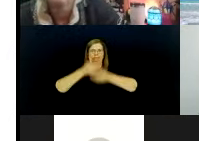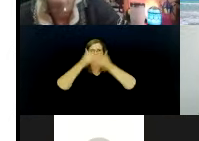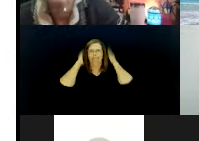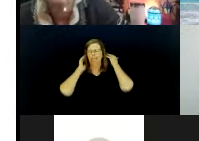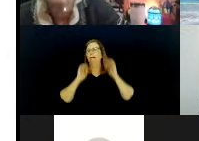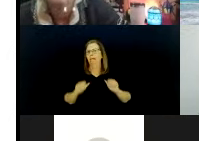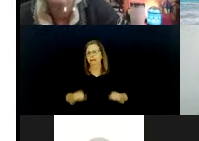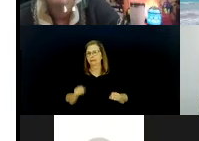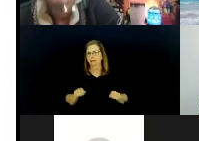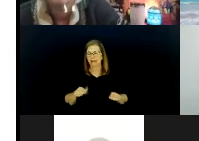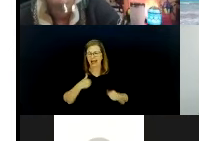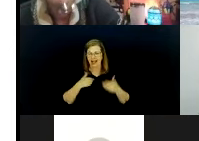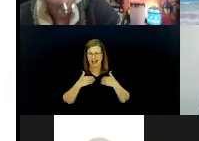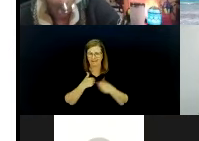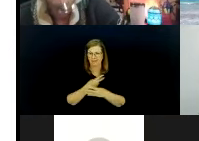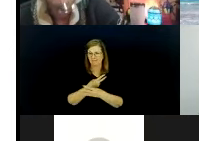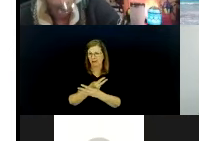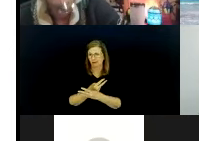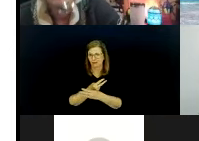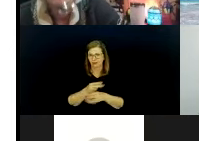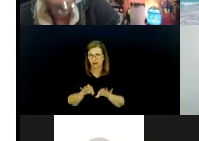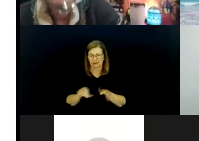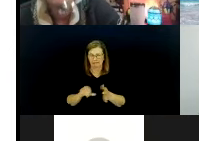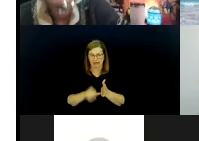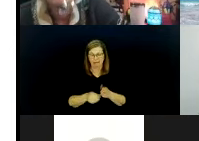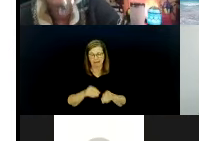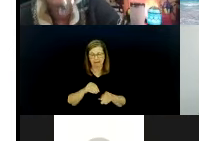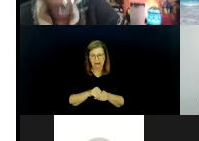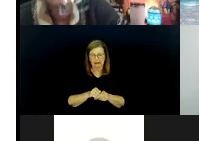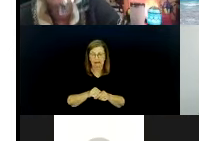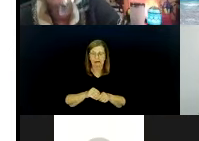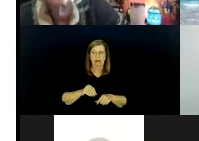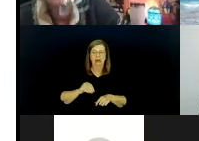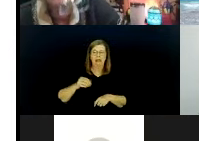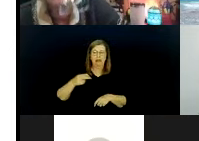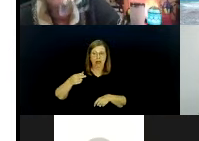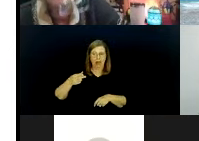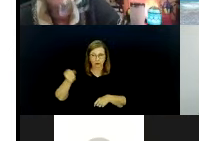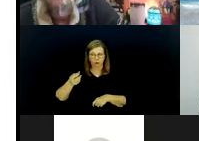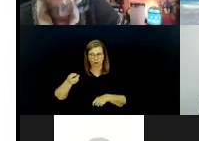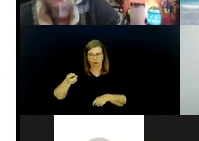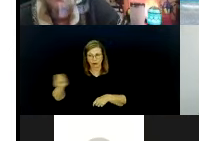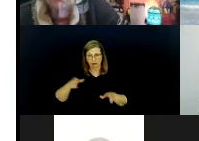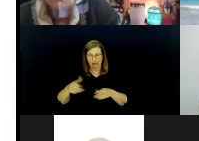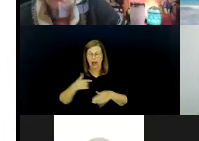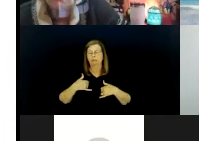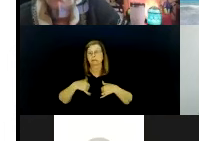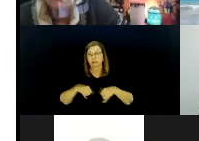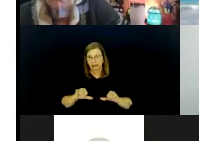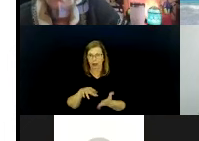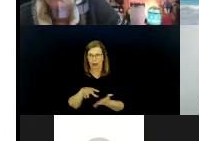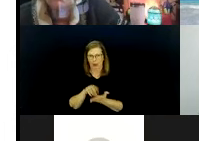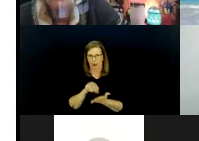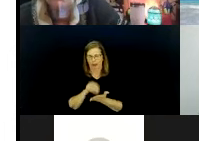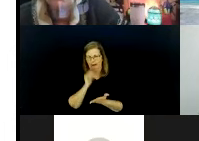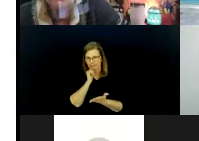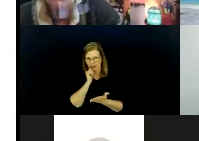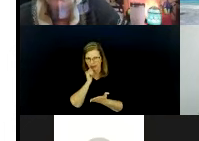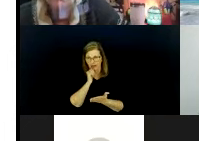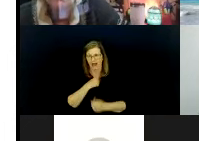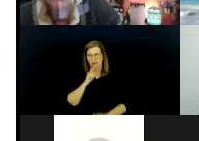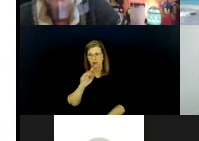have my master's degree with an emphasis in secondary transition planning, and I'm still learning new things every day. And I'm sure Mallory,